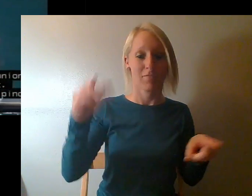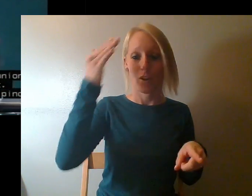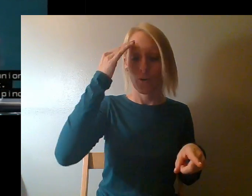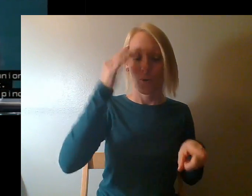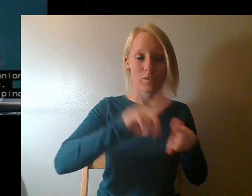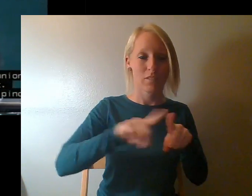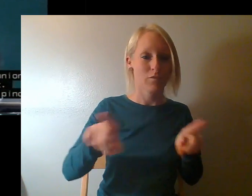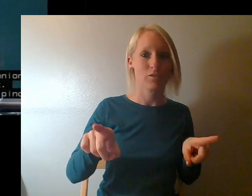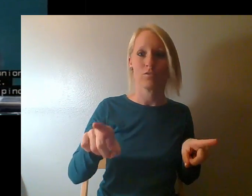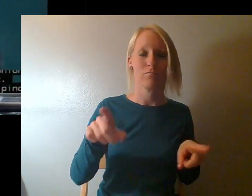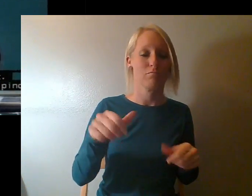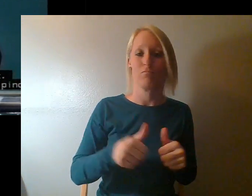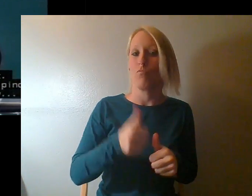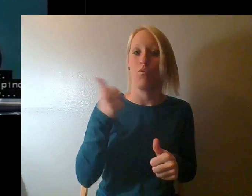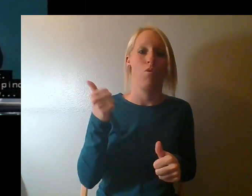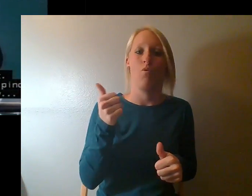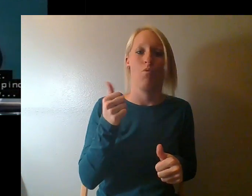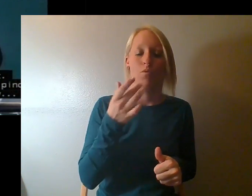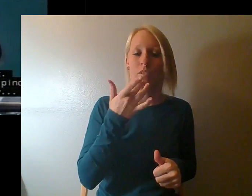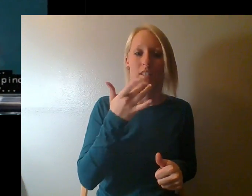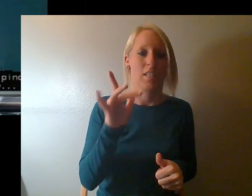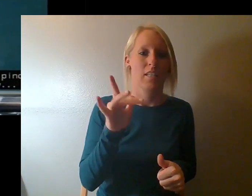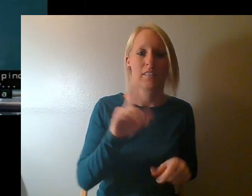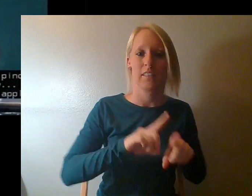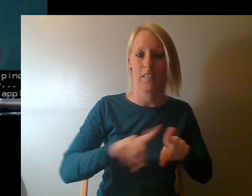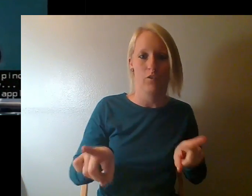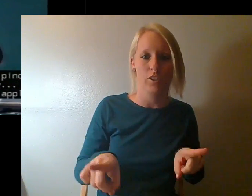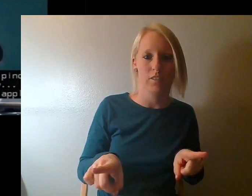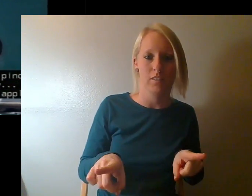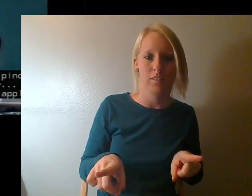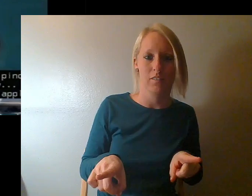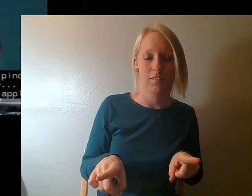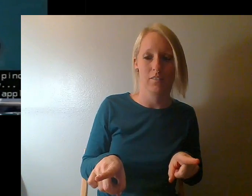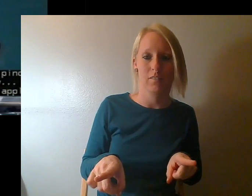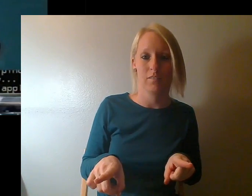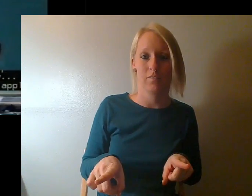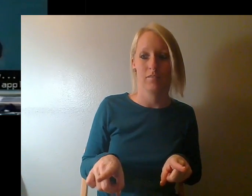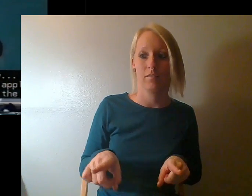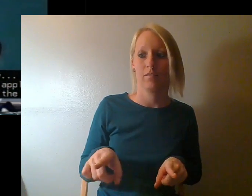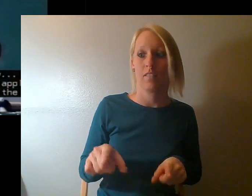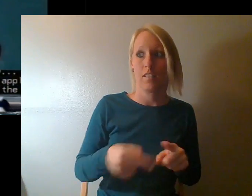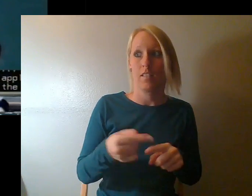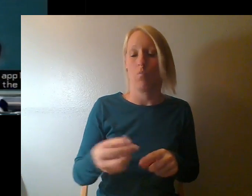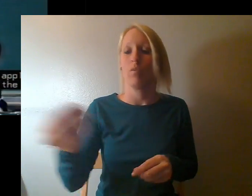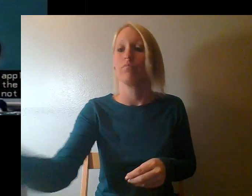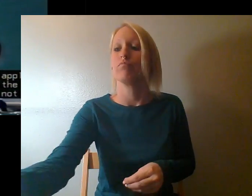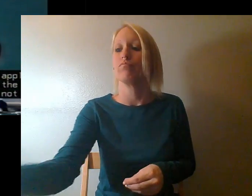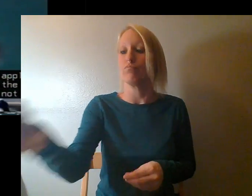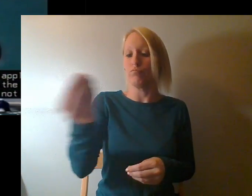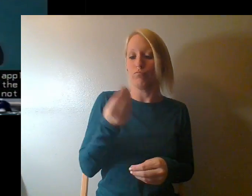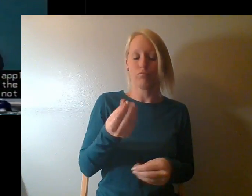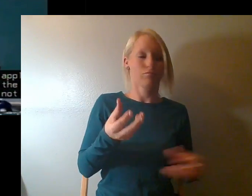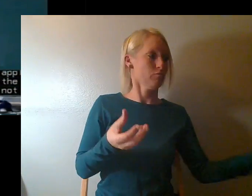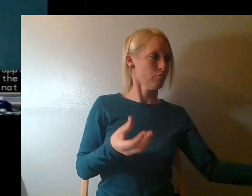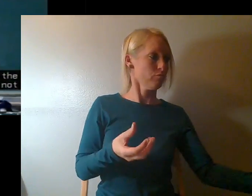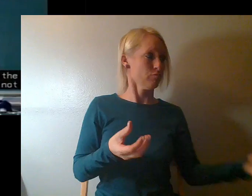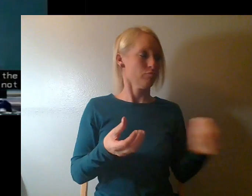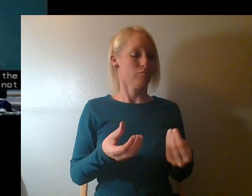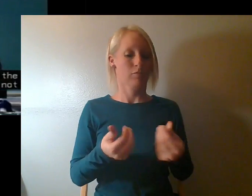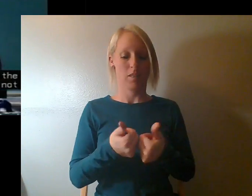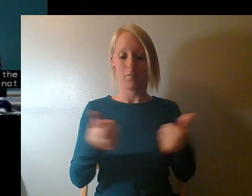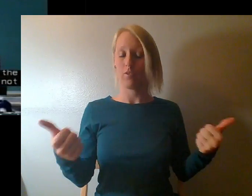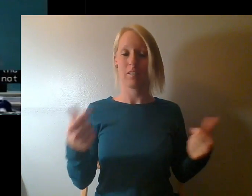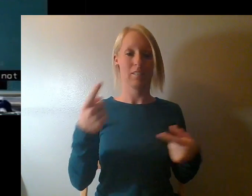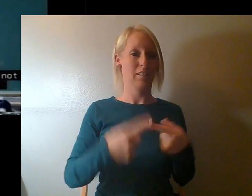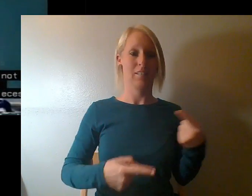your eyes and pinch your nose and have somebody give you the apple and have somebody give you the onion separately, you will not be able to tell them